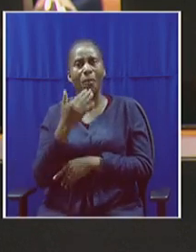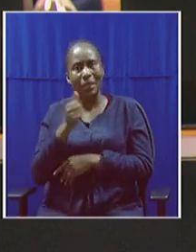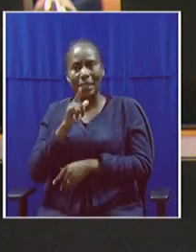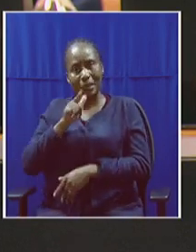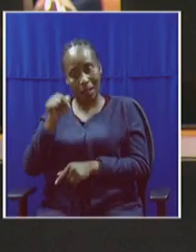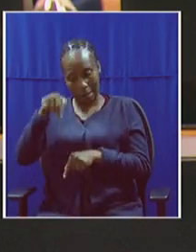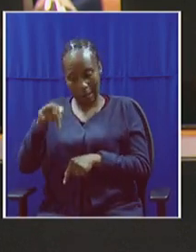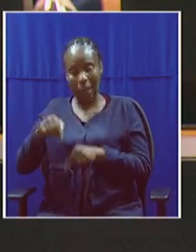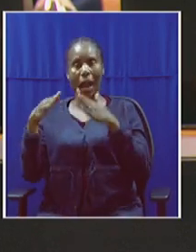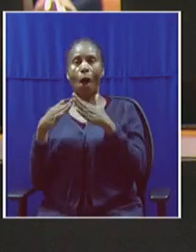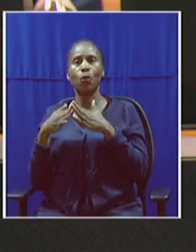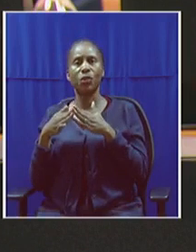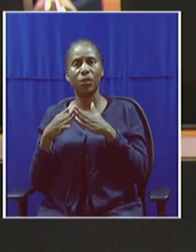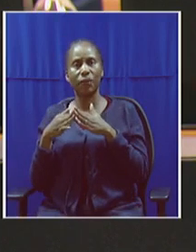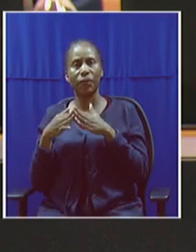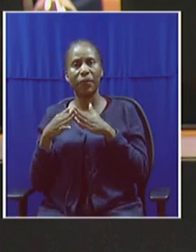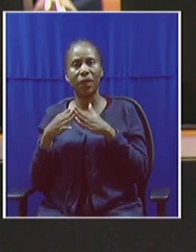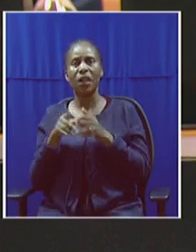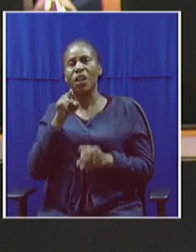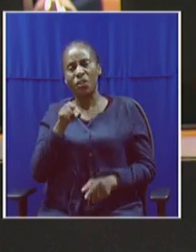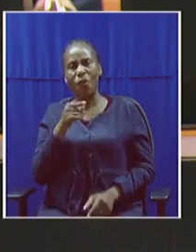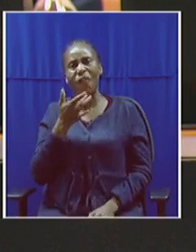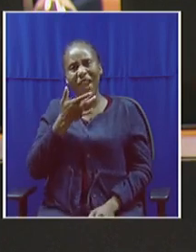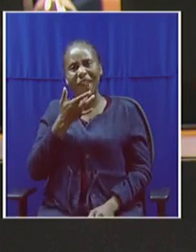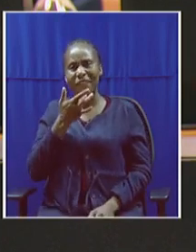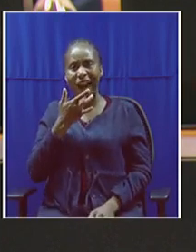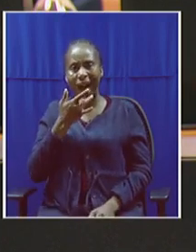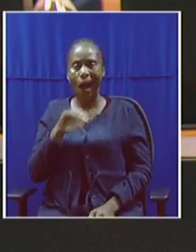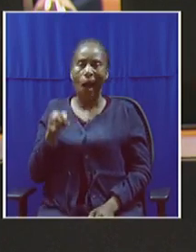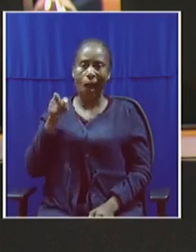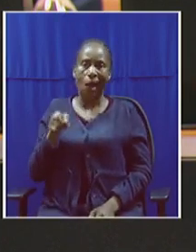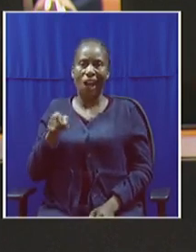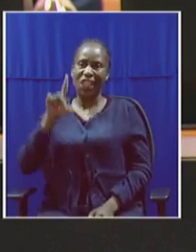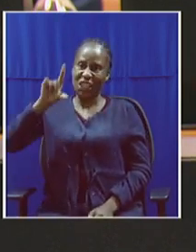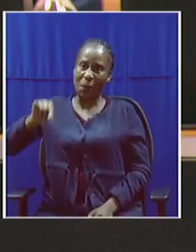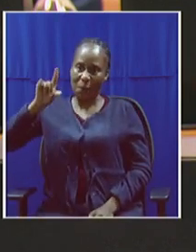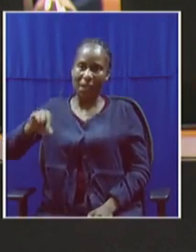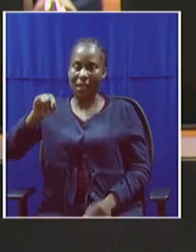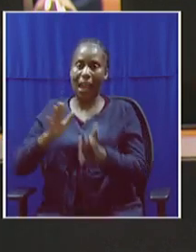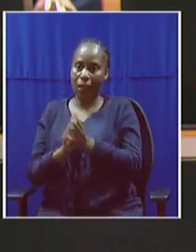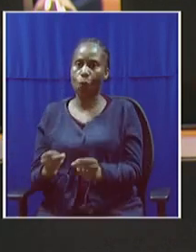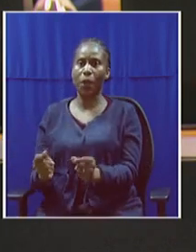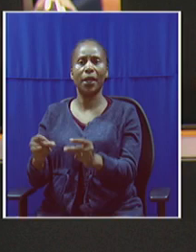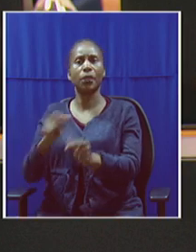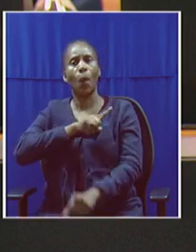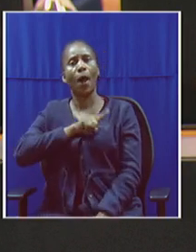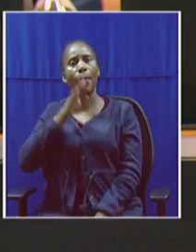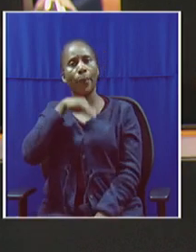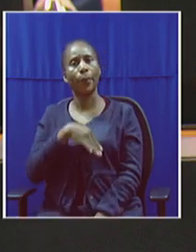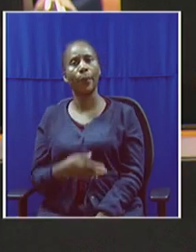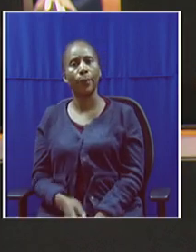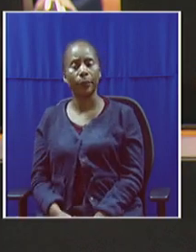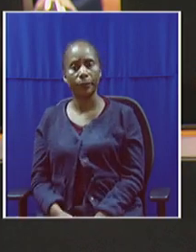house why you are not in favor of the cheapest and quickest solution to our electricity crisis honorable